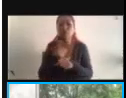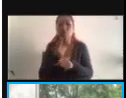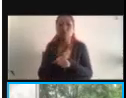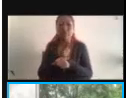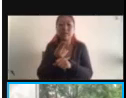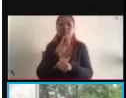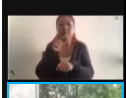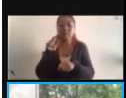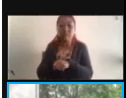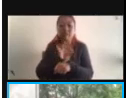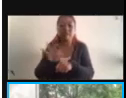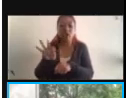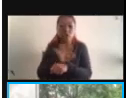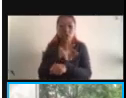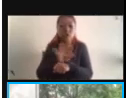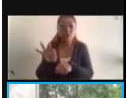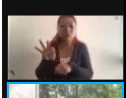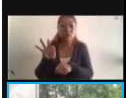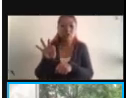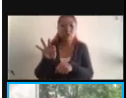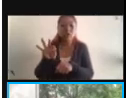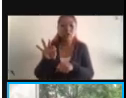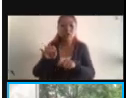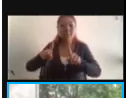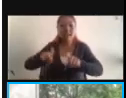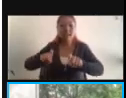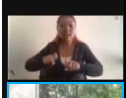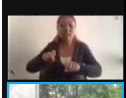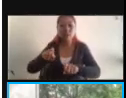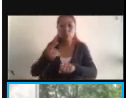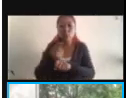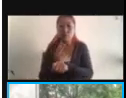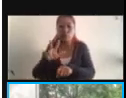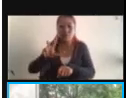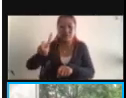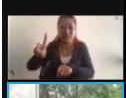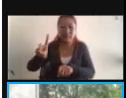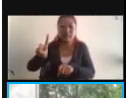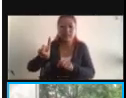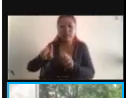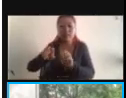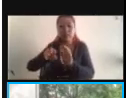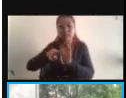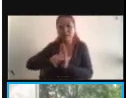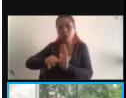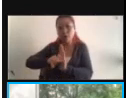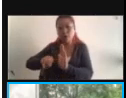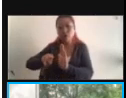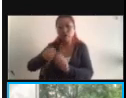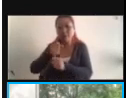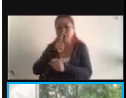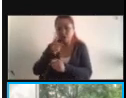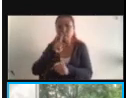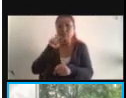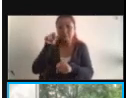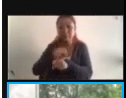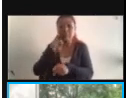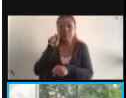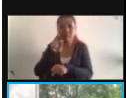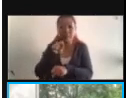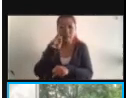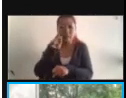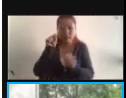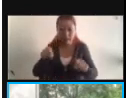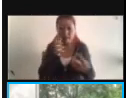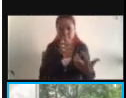so that we know for sure that now that the suit will not only accommodate the various ranges of people, but